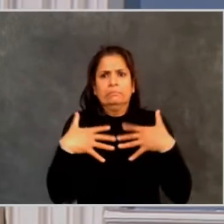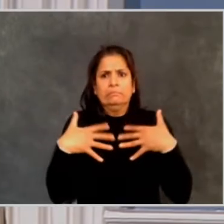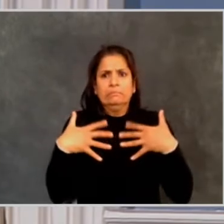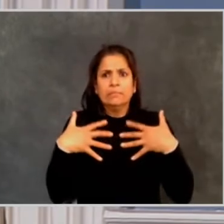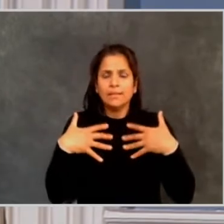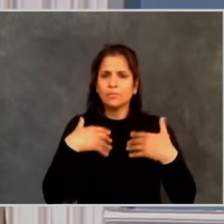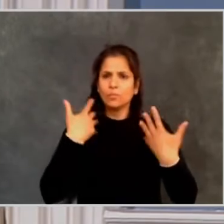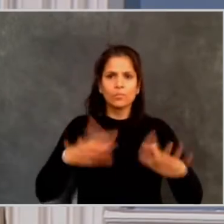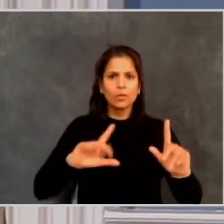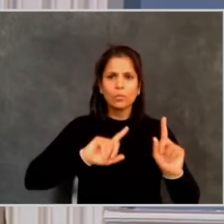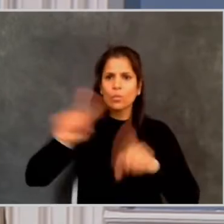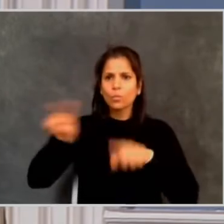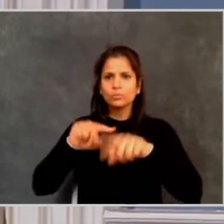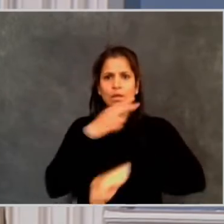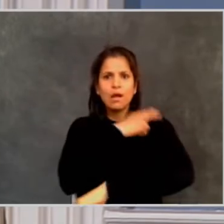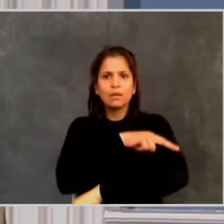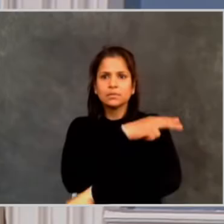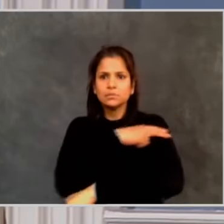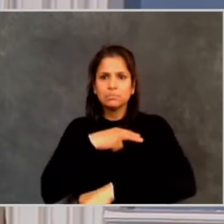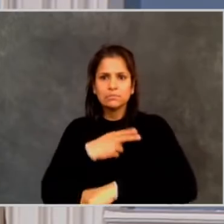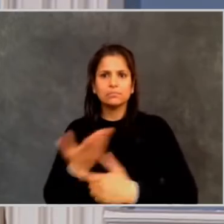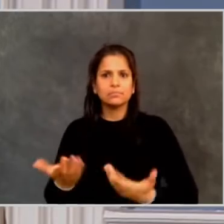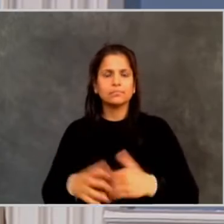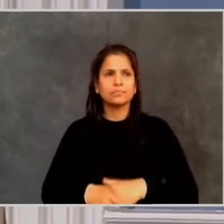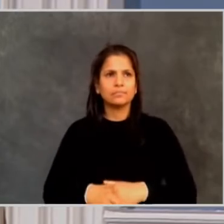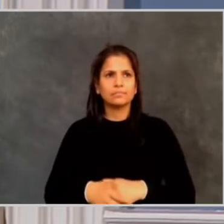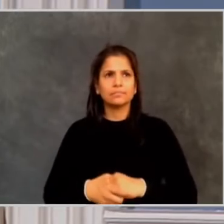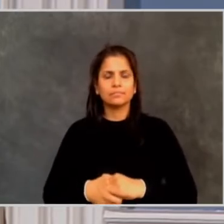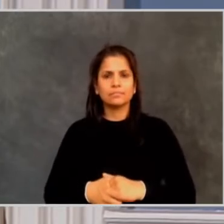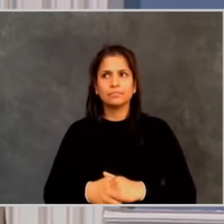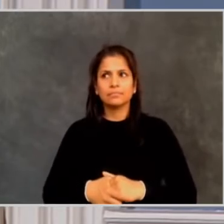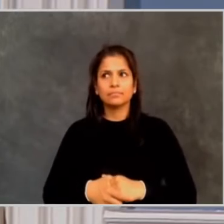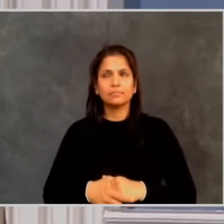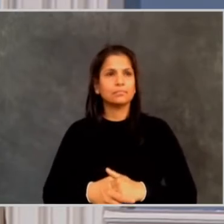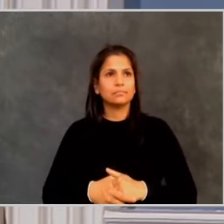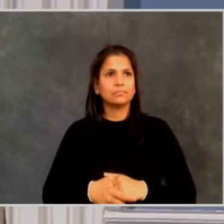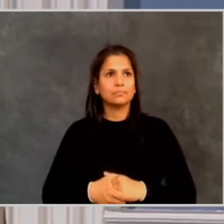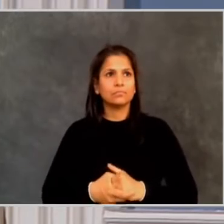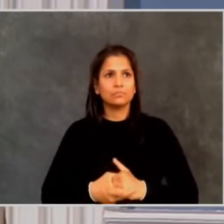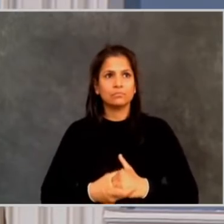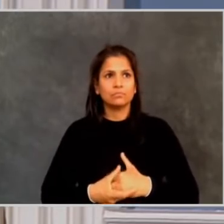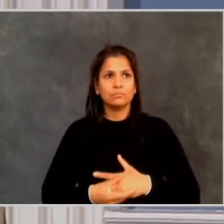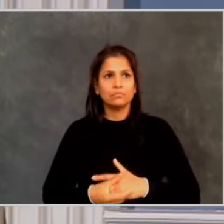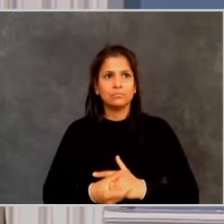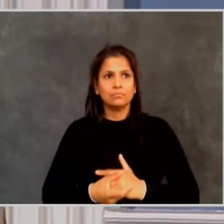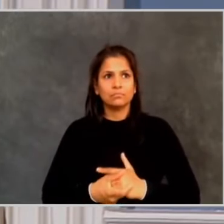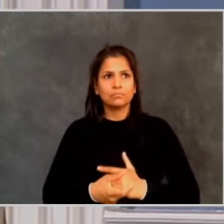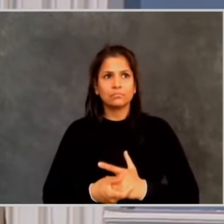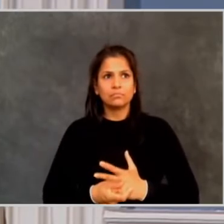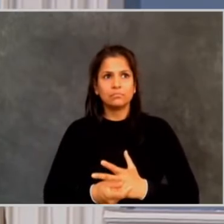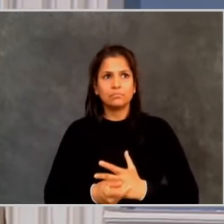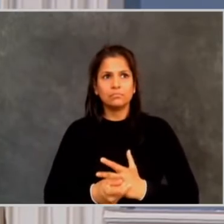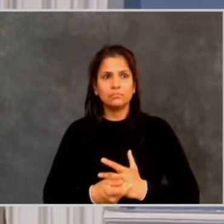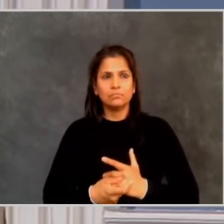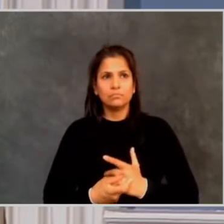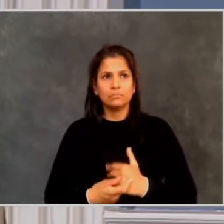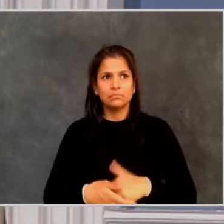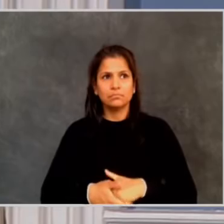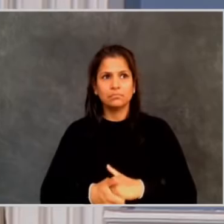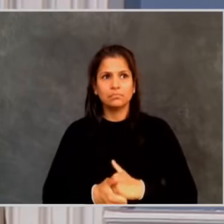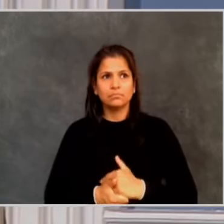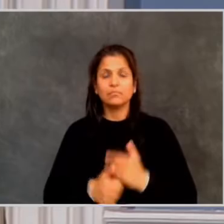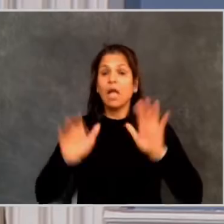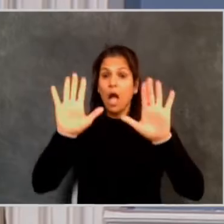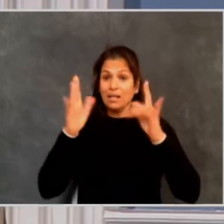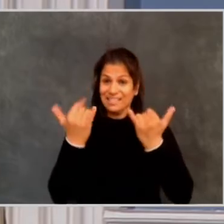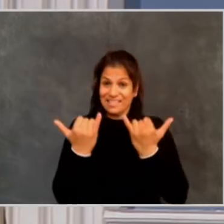we have more data. And, as I've said before, and the mayor has said before, we're not waiting until we have perfect data. We need to